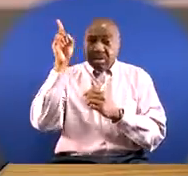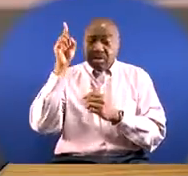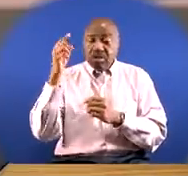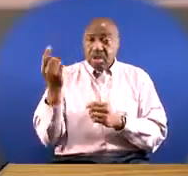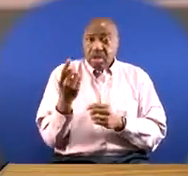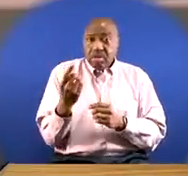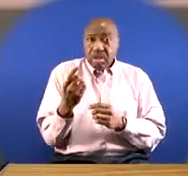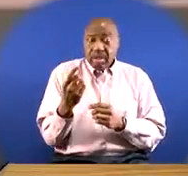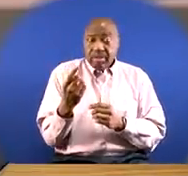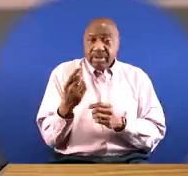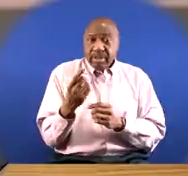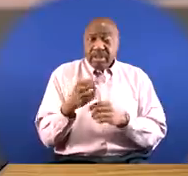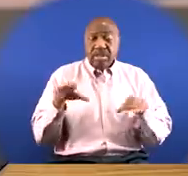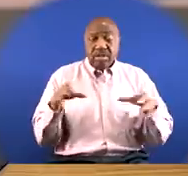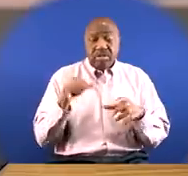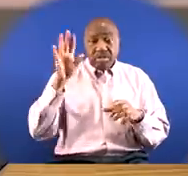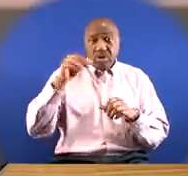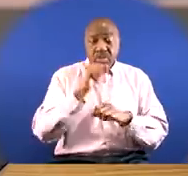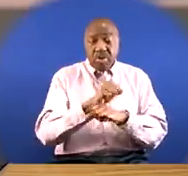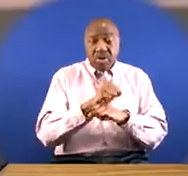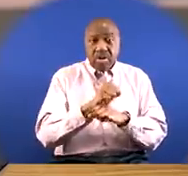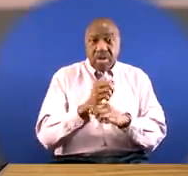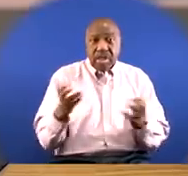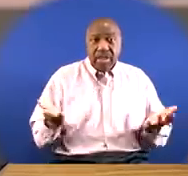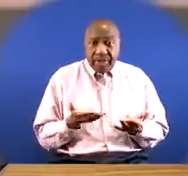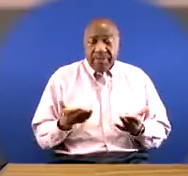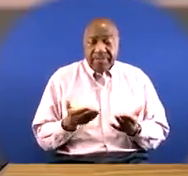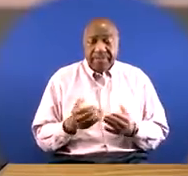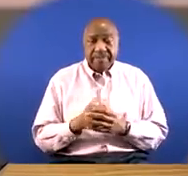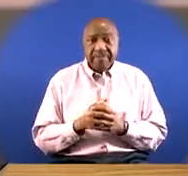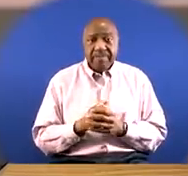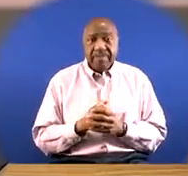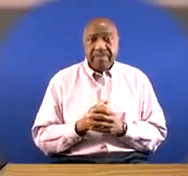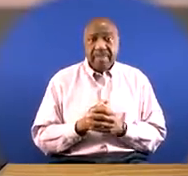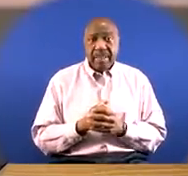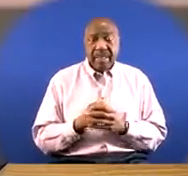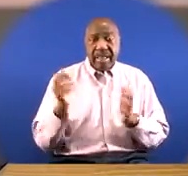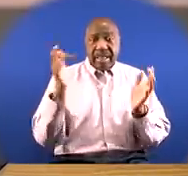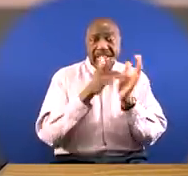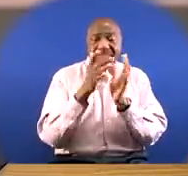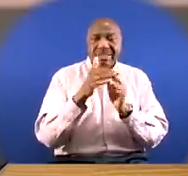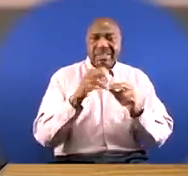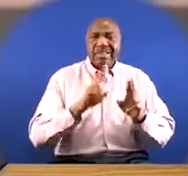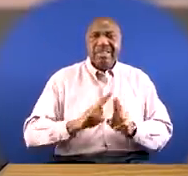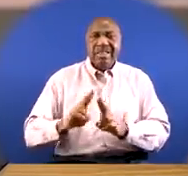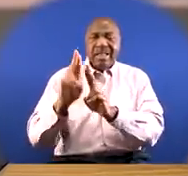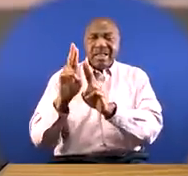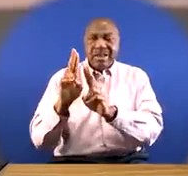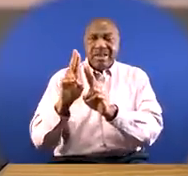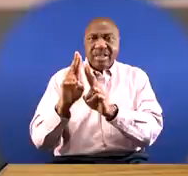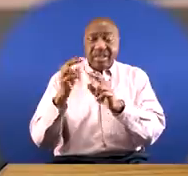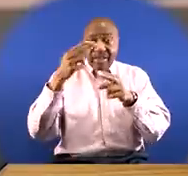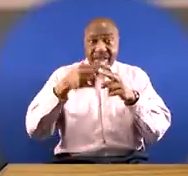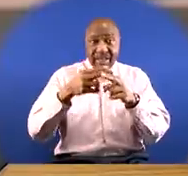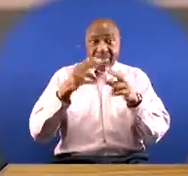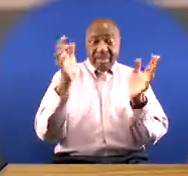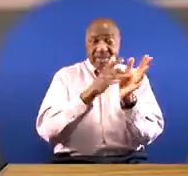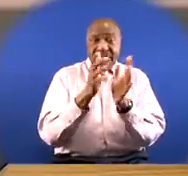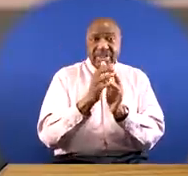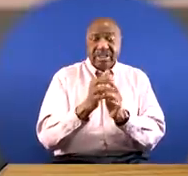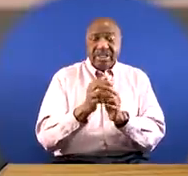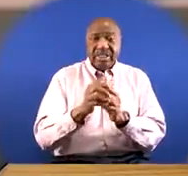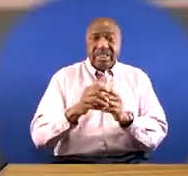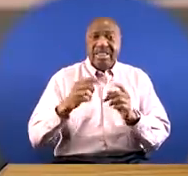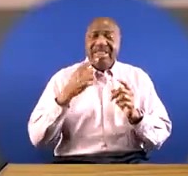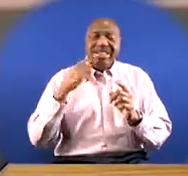to do your work in here for your glory, God. And let Jesus be exalted. Let the name of Jesus resound,